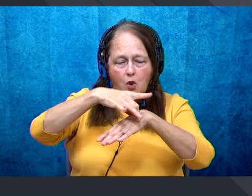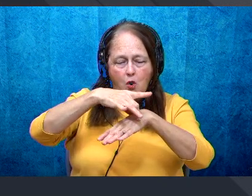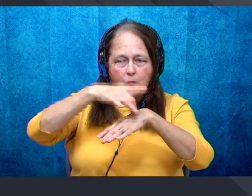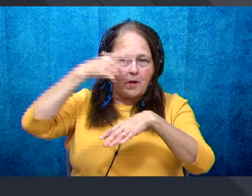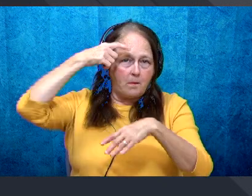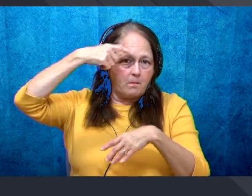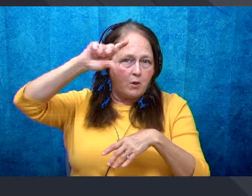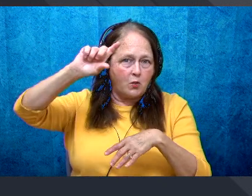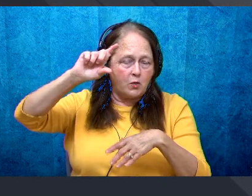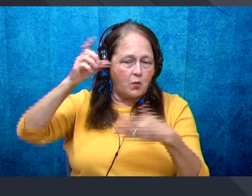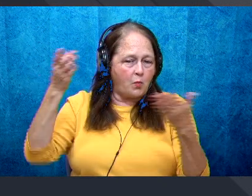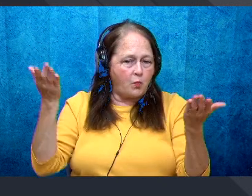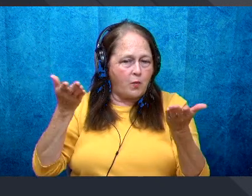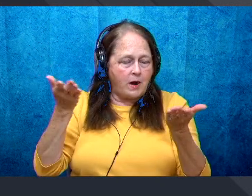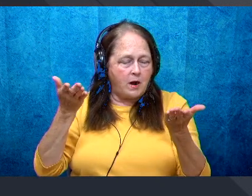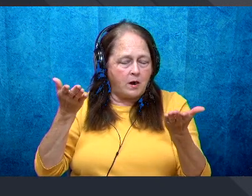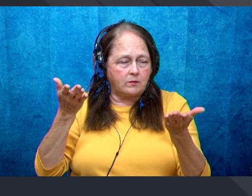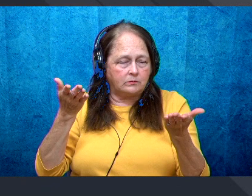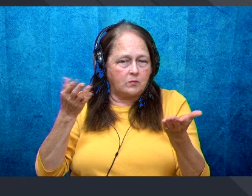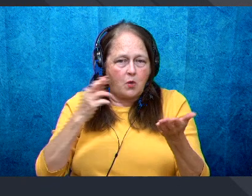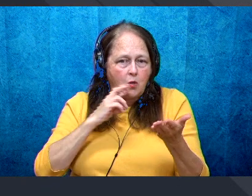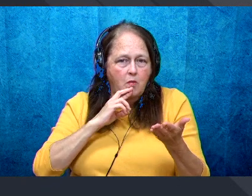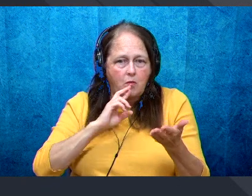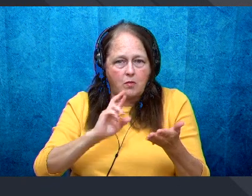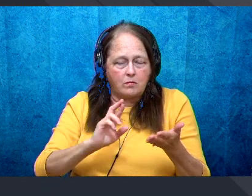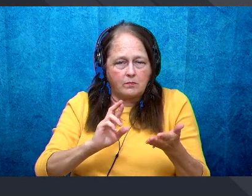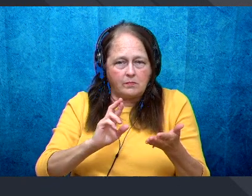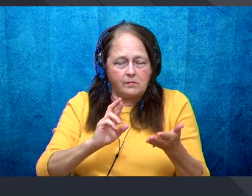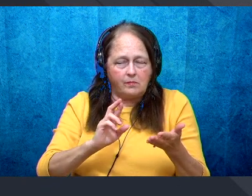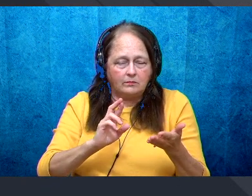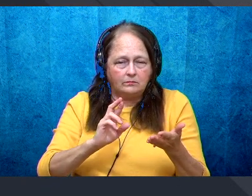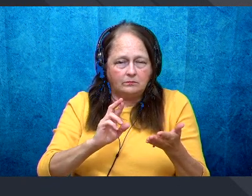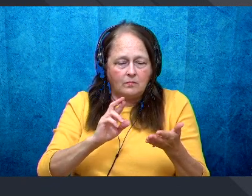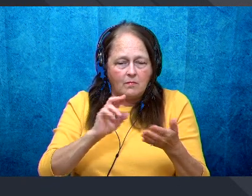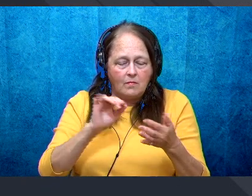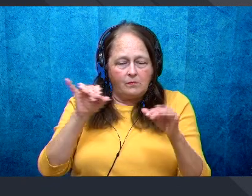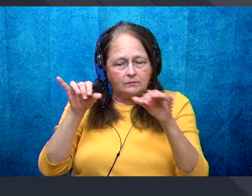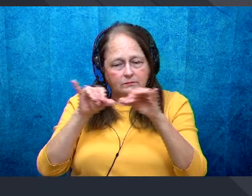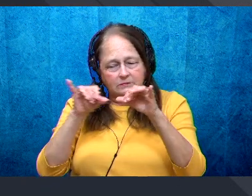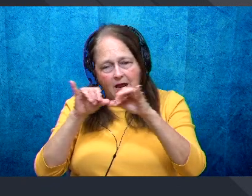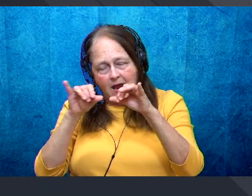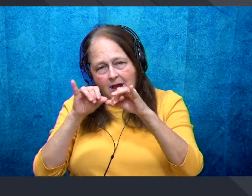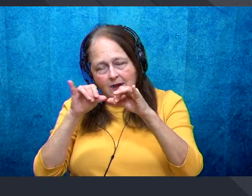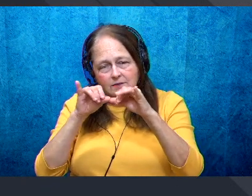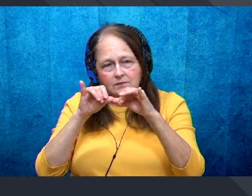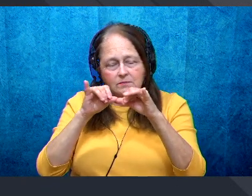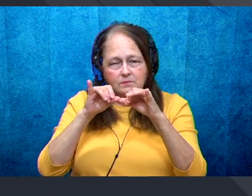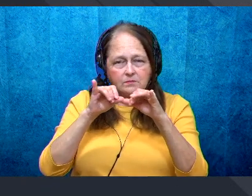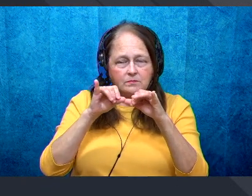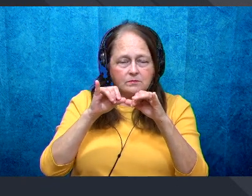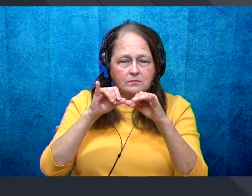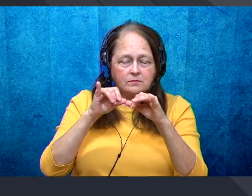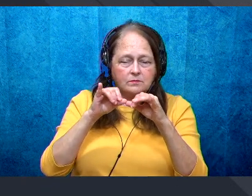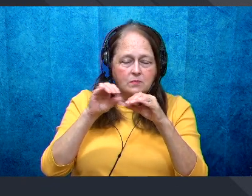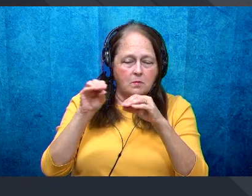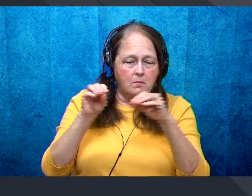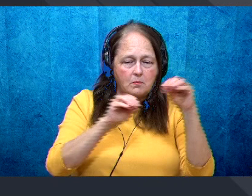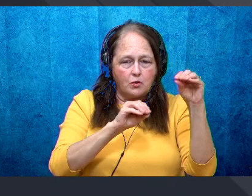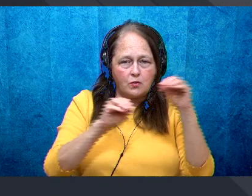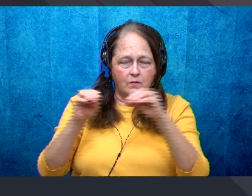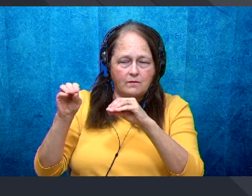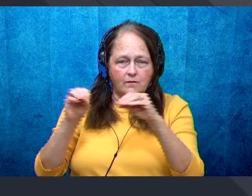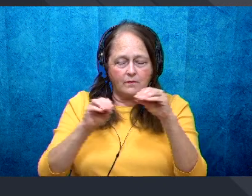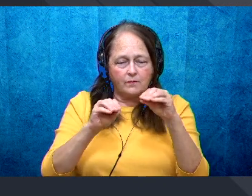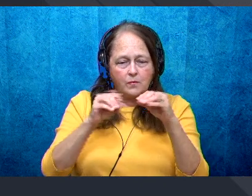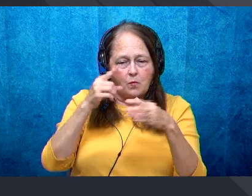and where they are in position with each other, their relative size to each other, and their relative motions, and then kind of